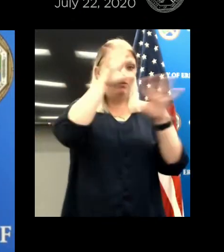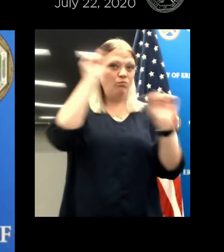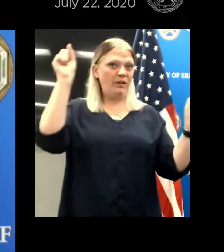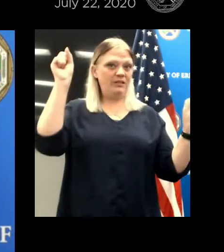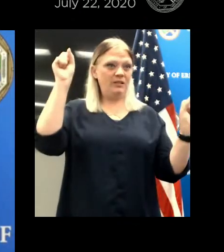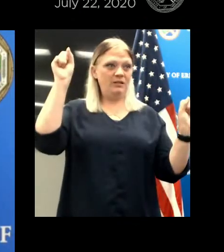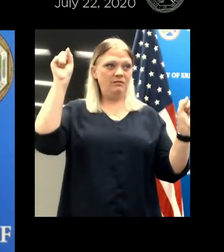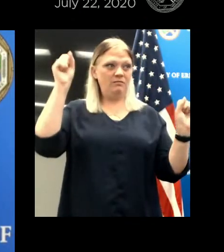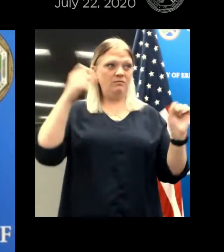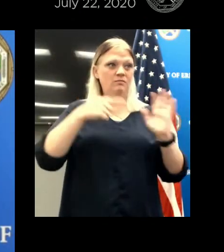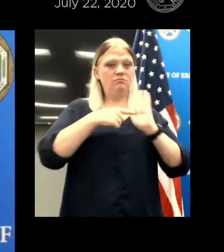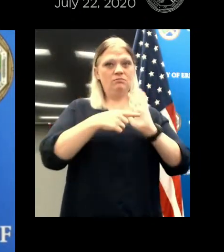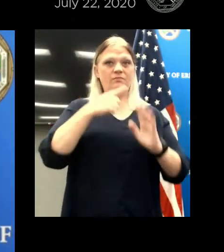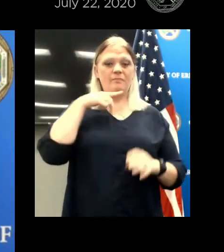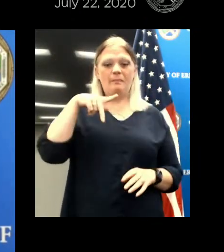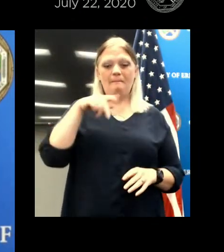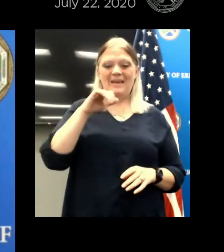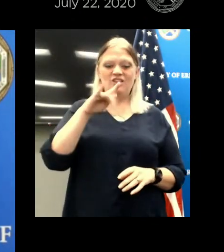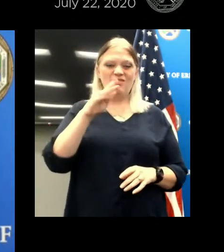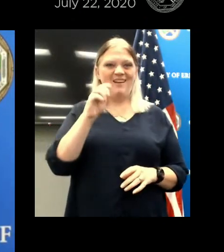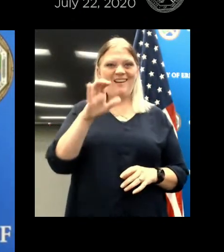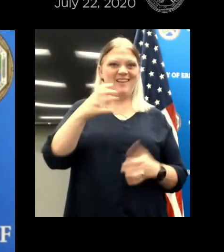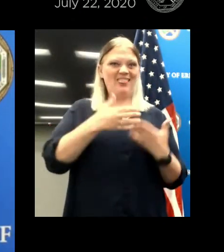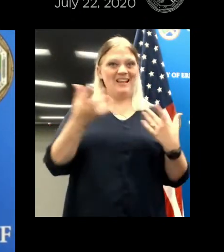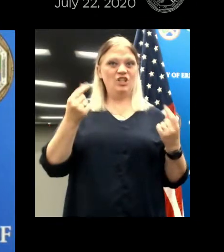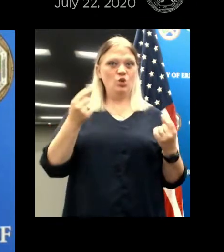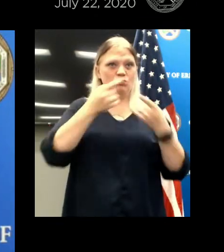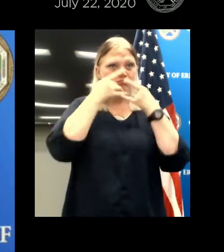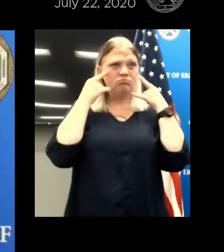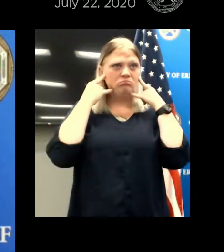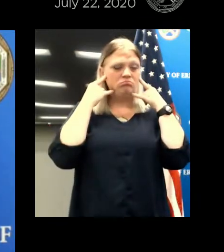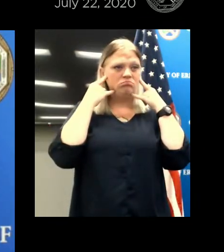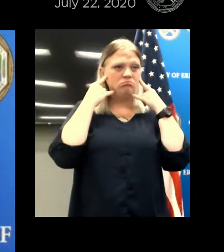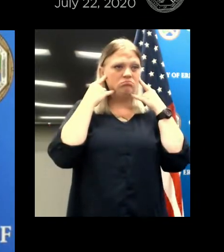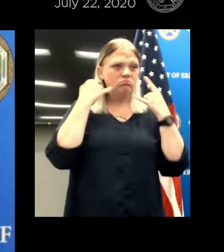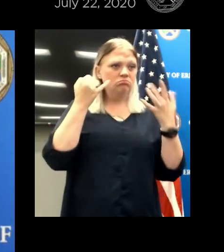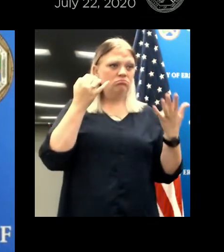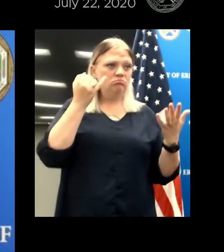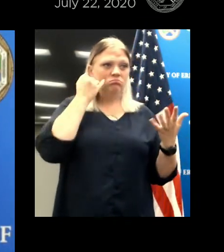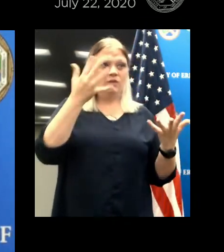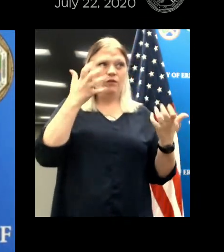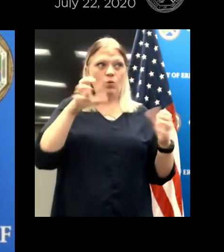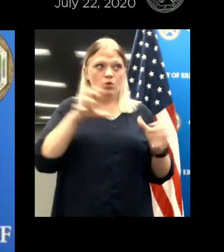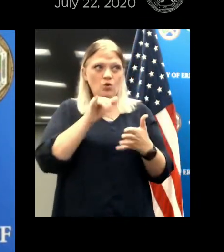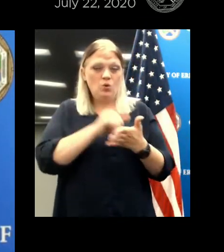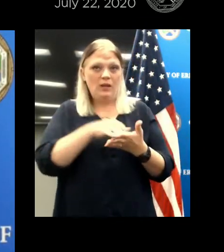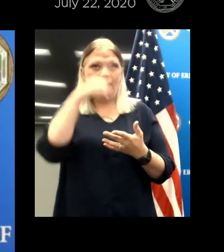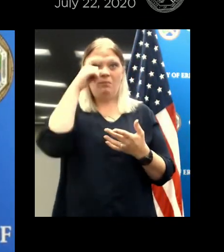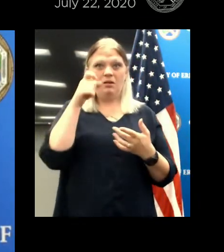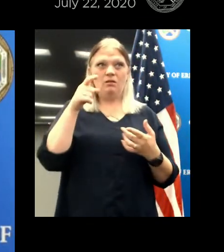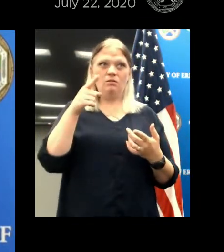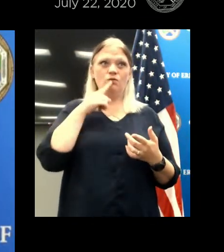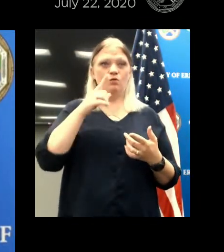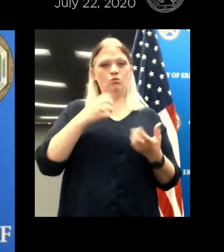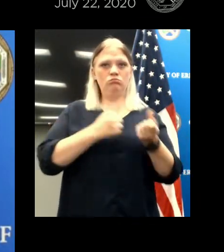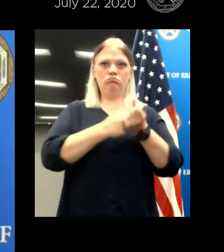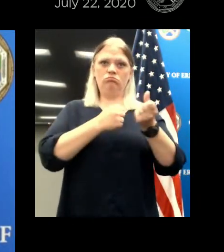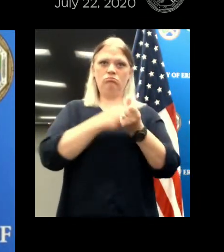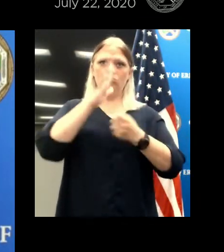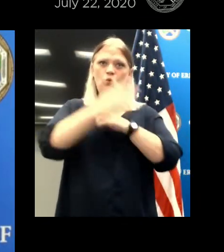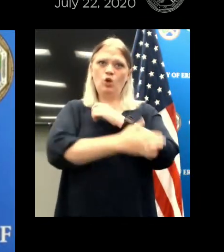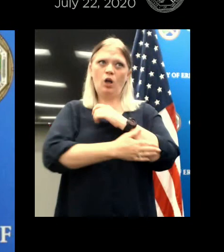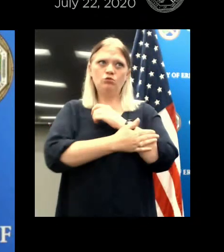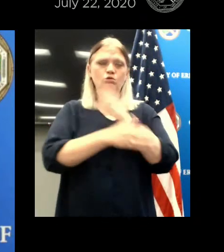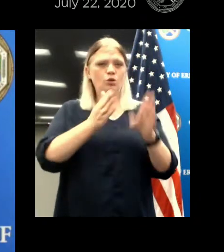and said it's a patriotic thing to do, wear a mask. And if you want to do so, it's because it is patriotic. You're protecting yourself